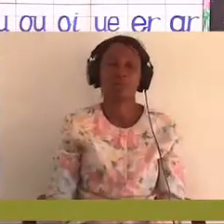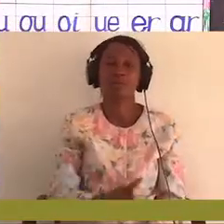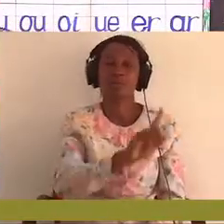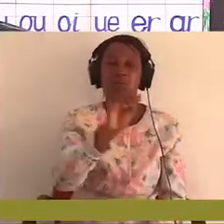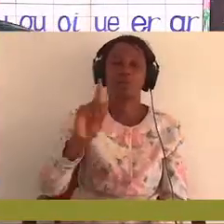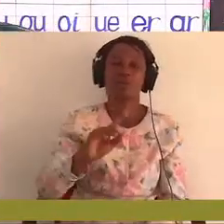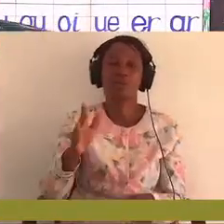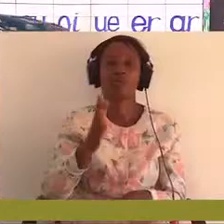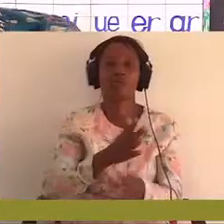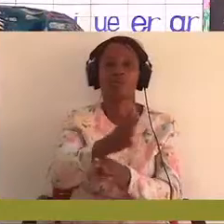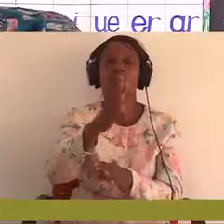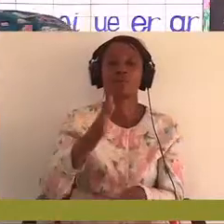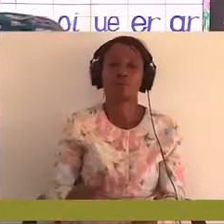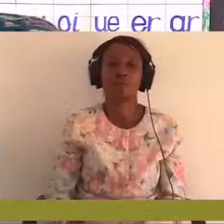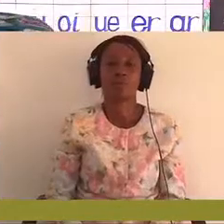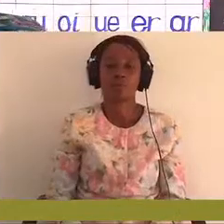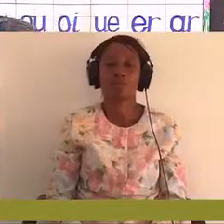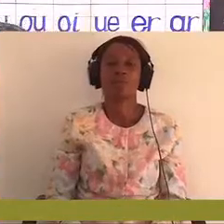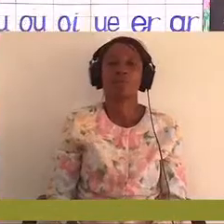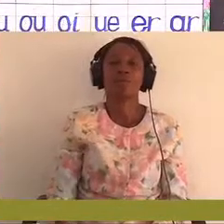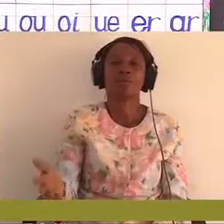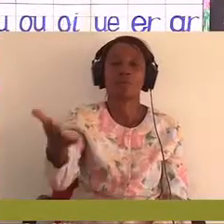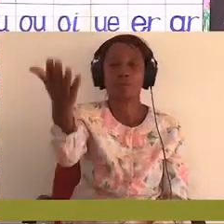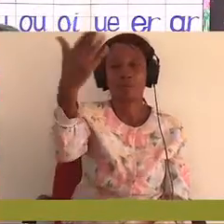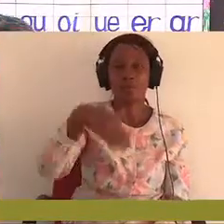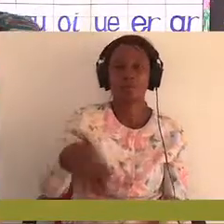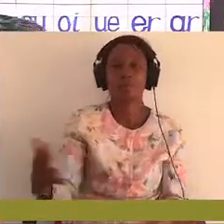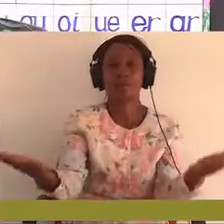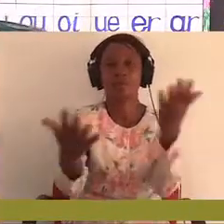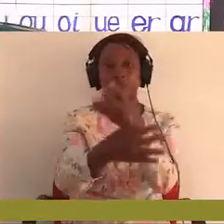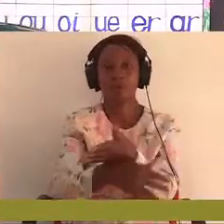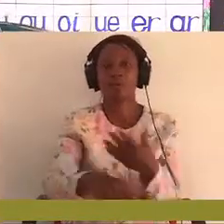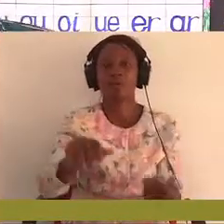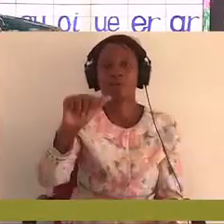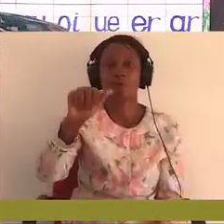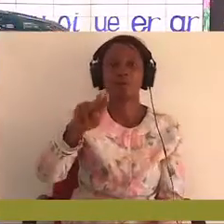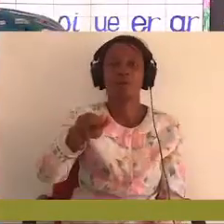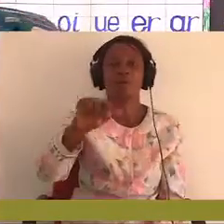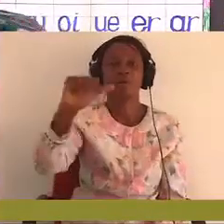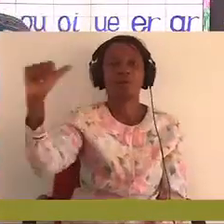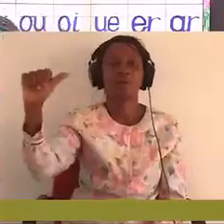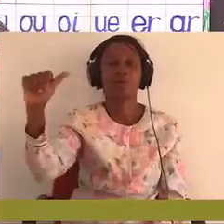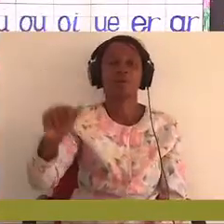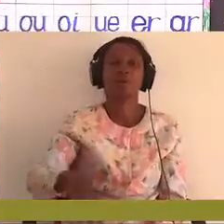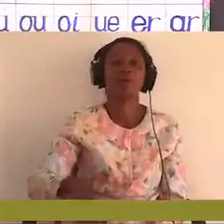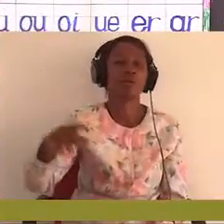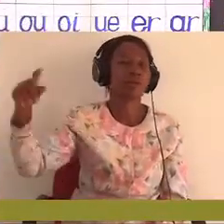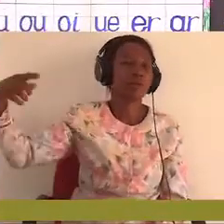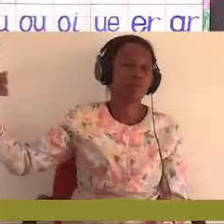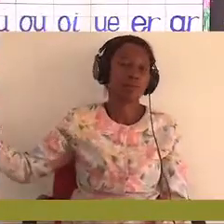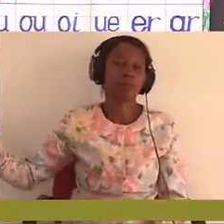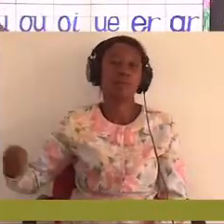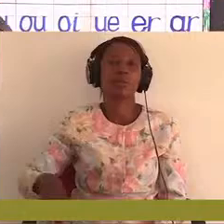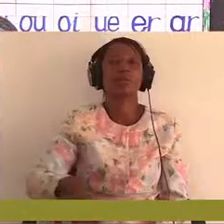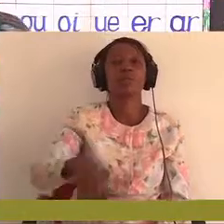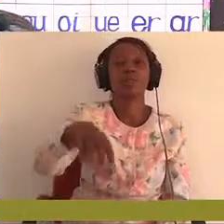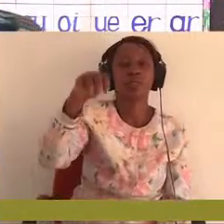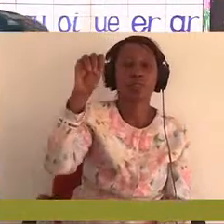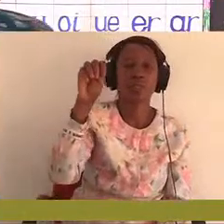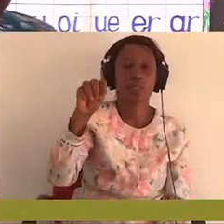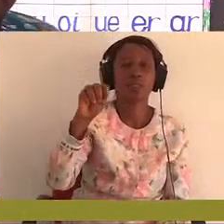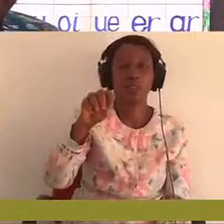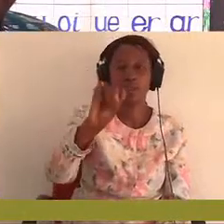We continue. We came across another sound. What is that? The